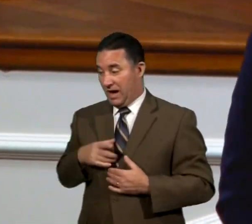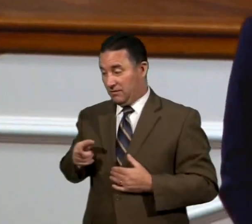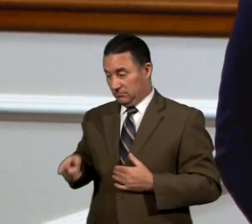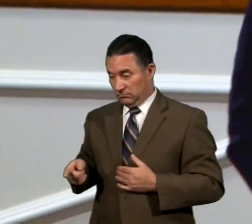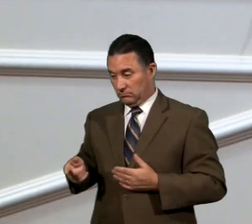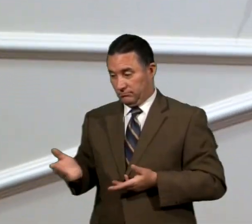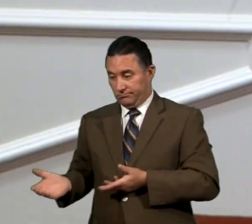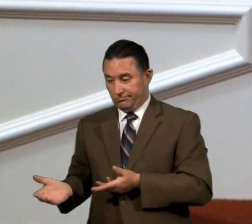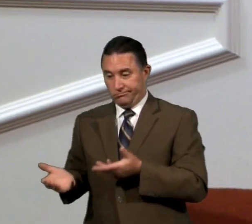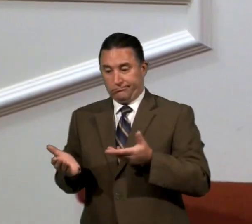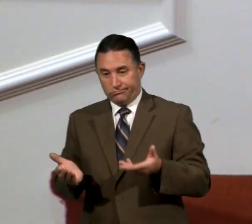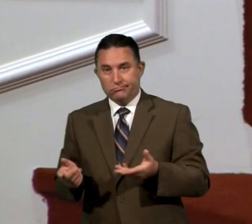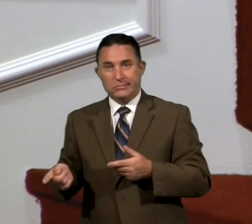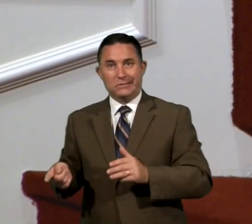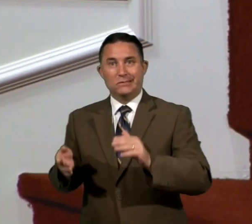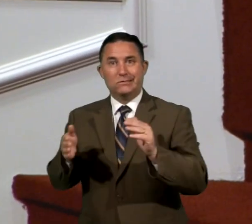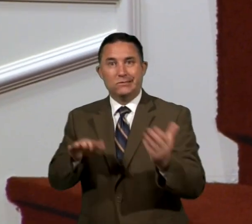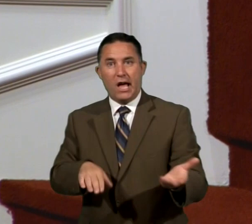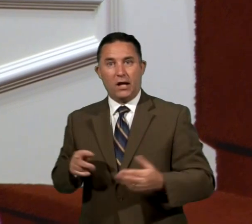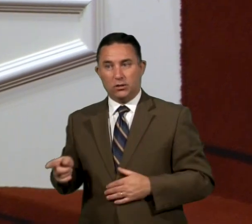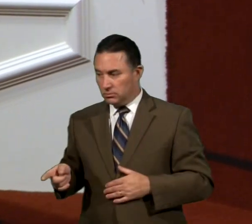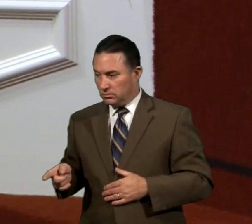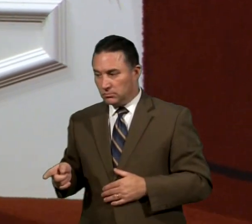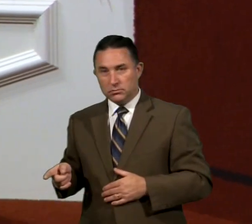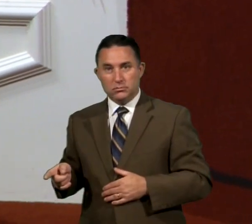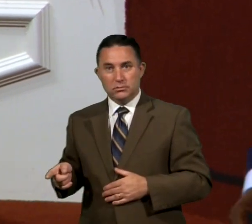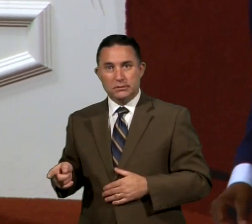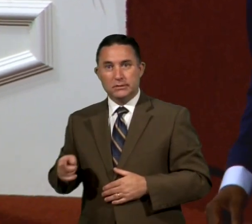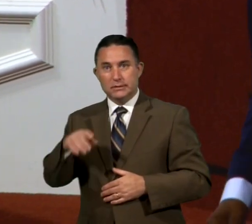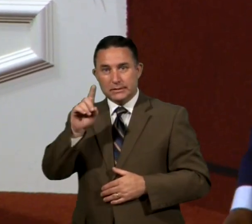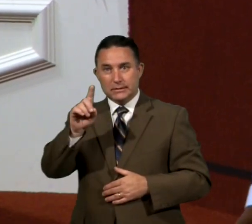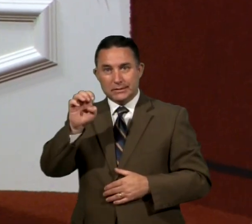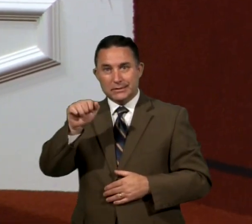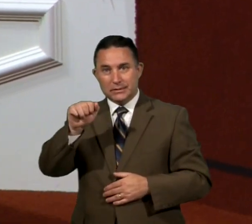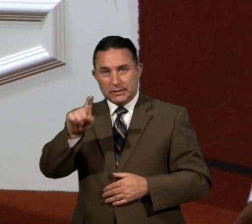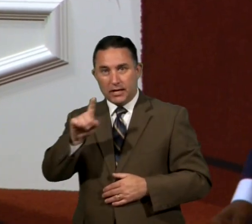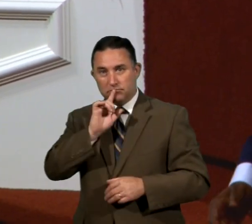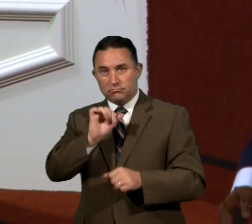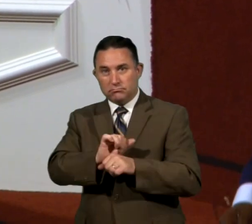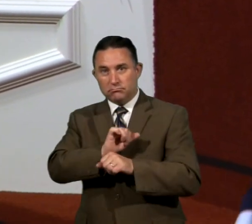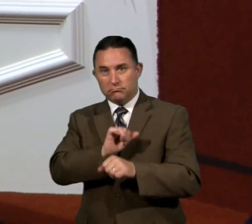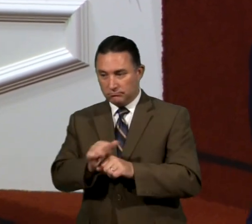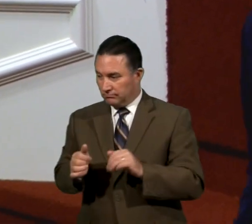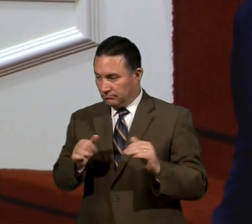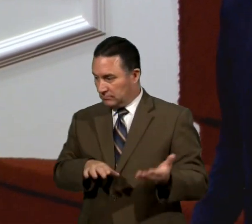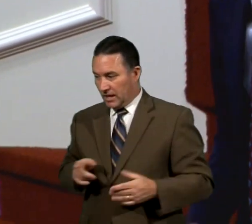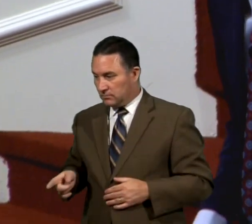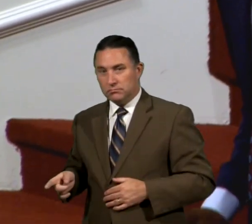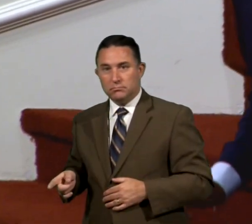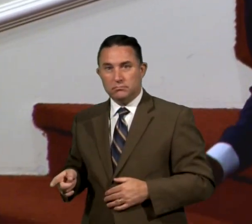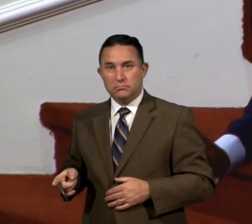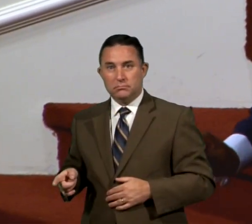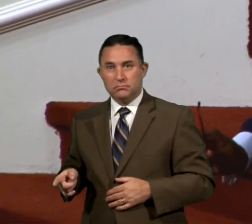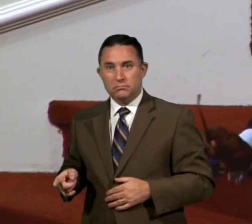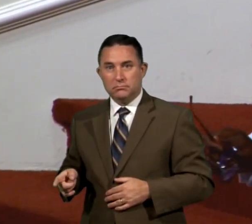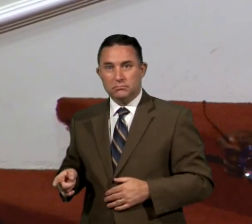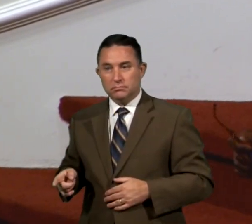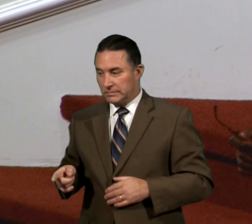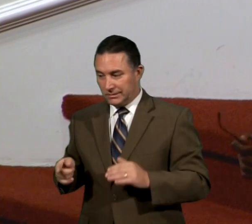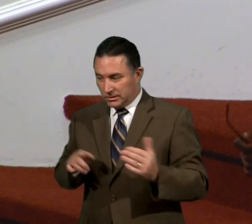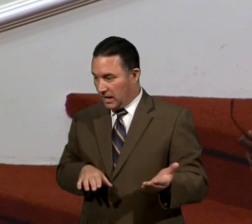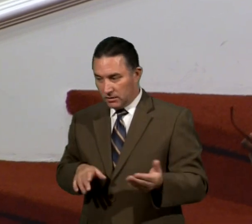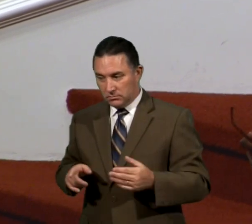was taken up dead. He was dead for sure. Dead as a doorknob. He